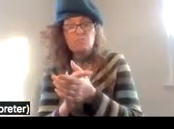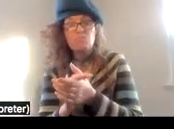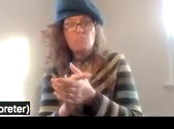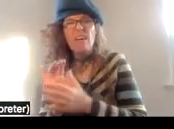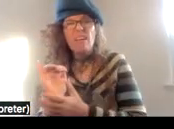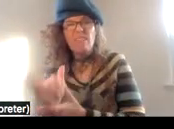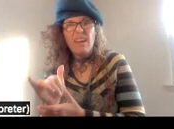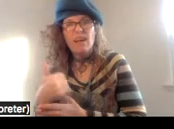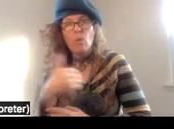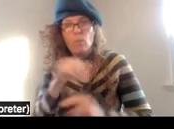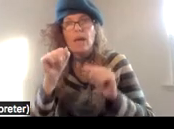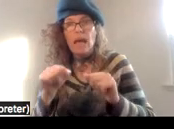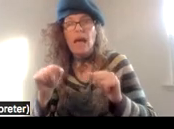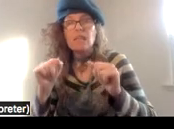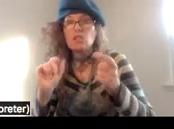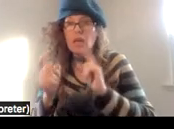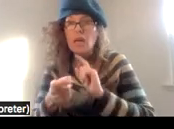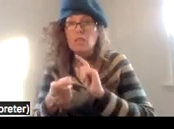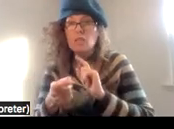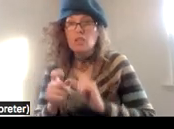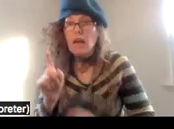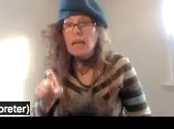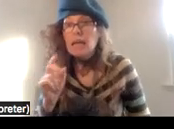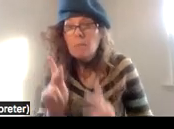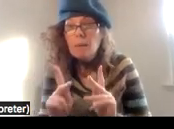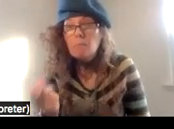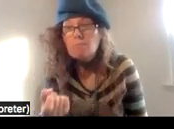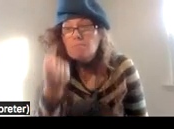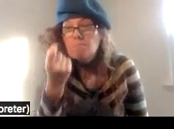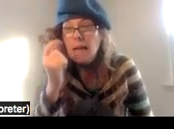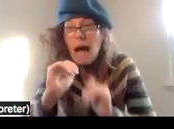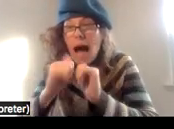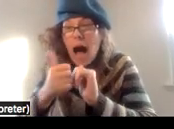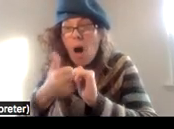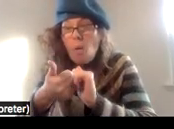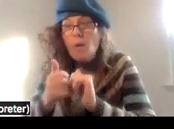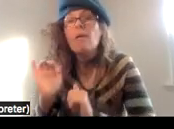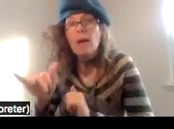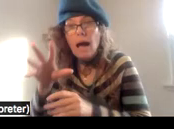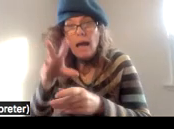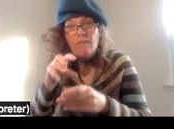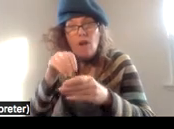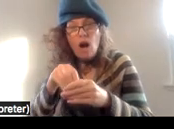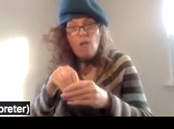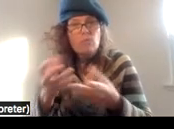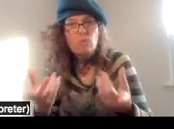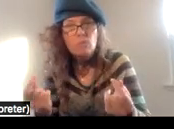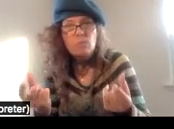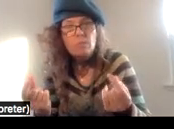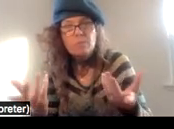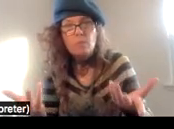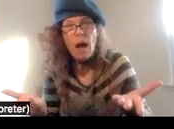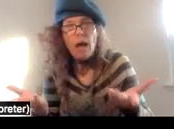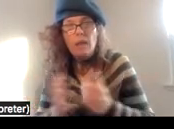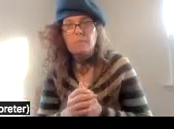but i need people to understand how to do that and that does involve developing your